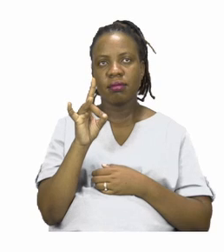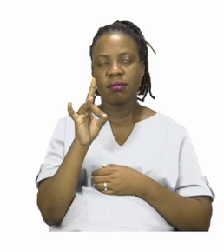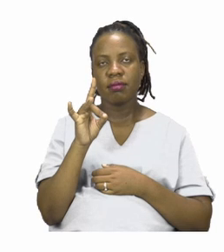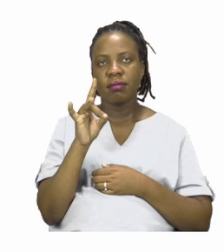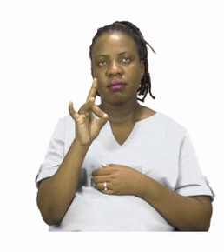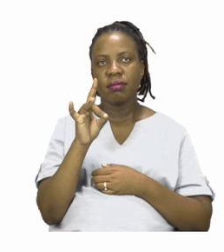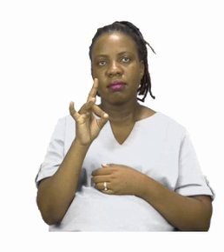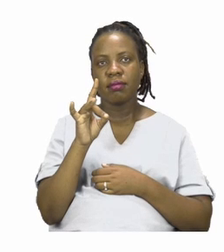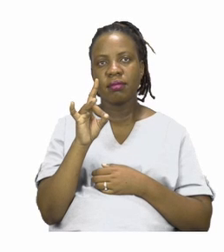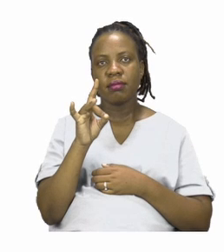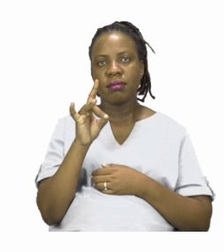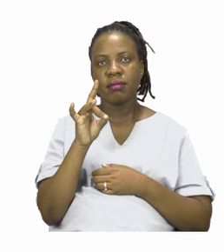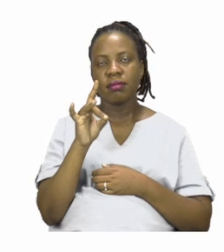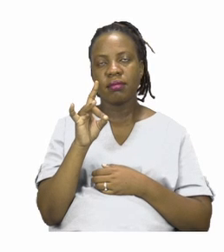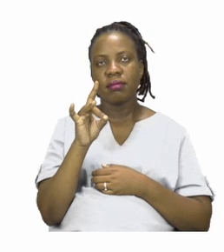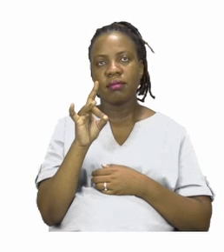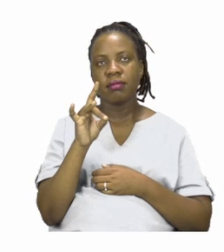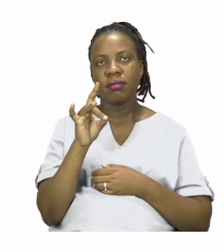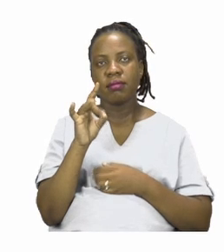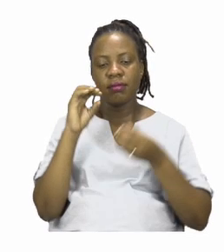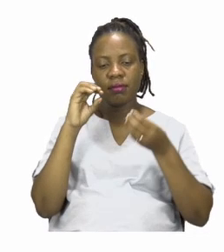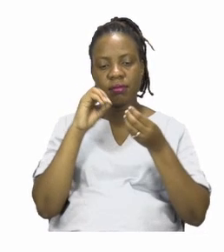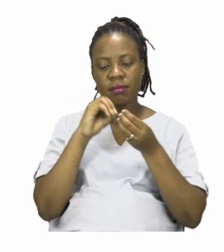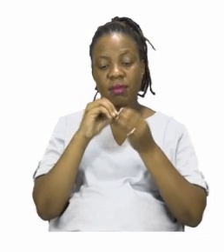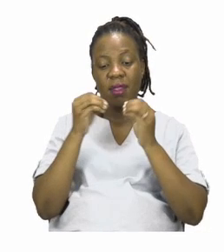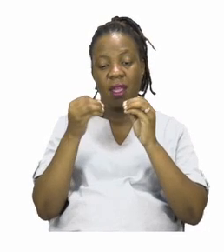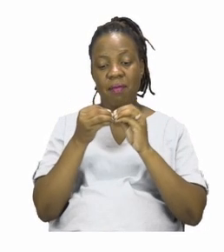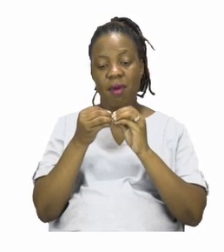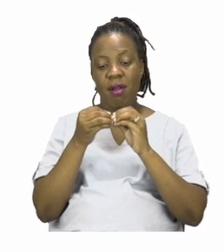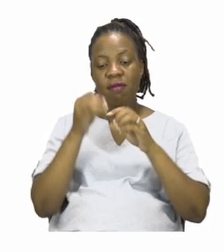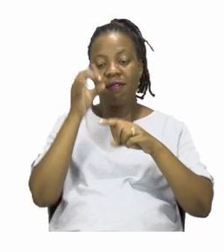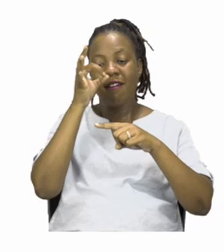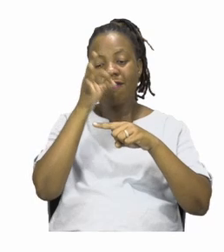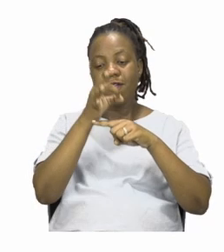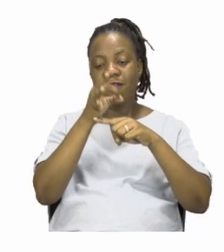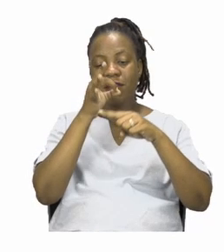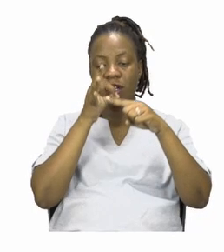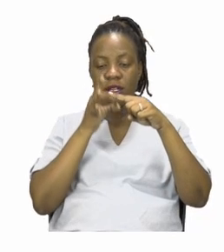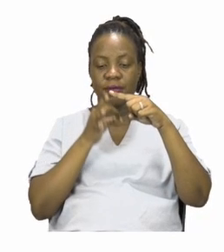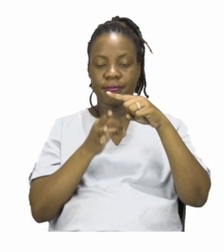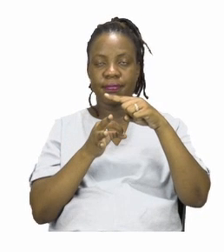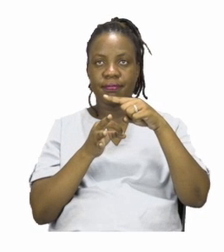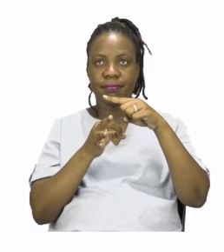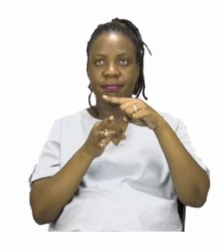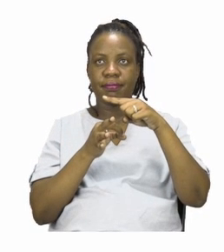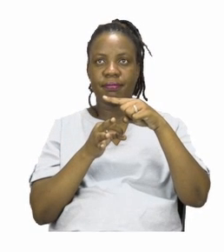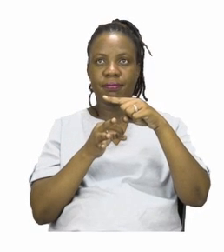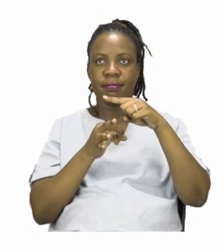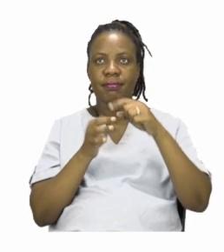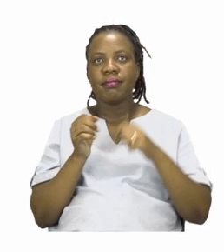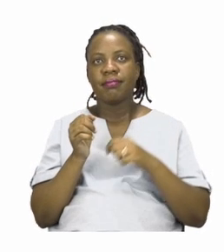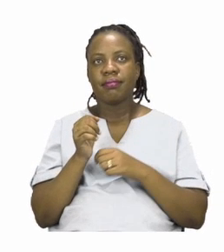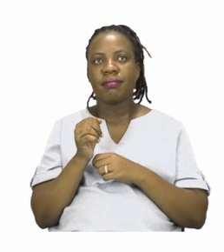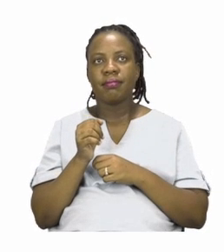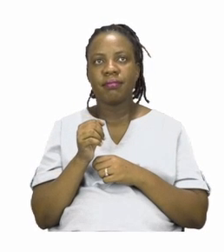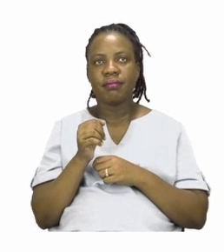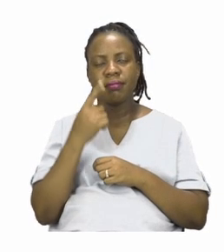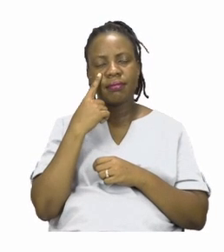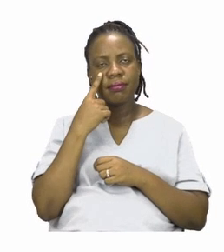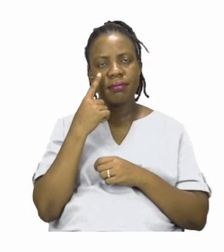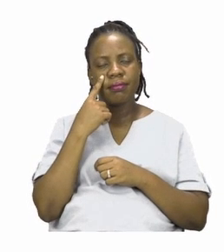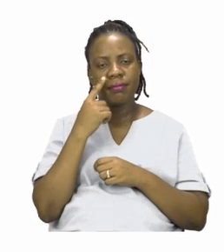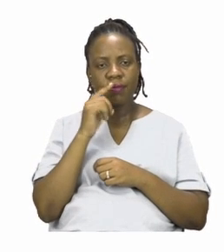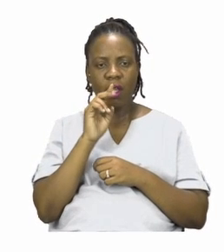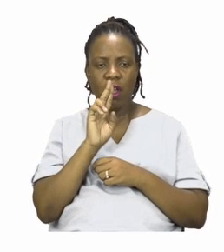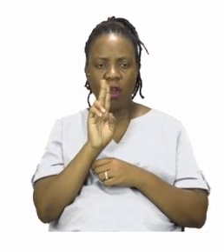number concept development in fractions. Now it says there, look at the shaded part